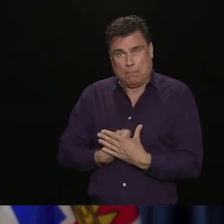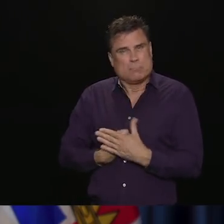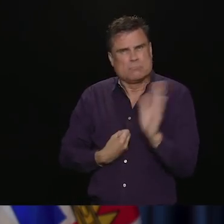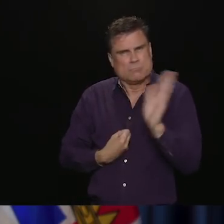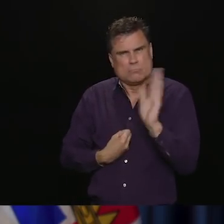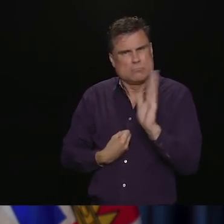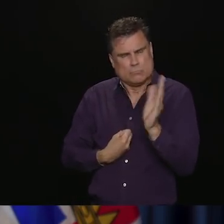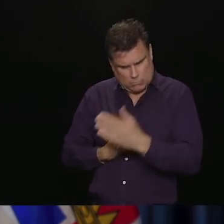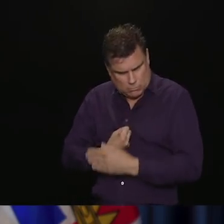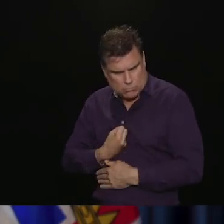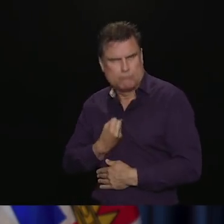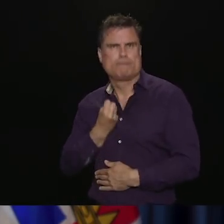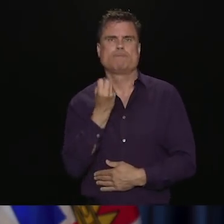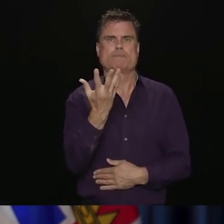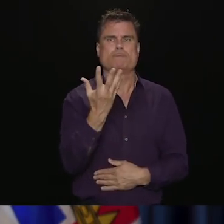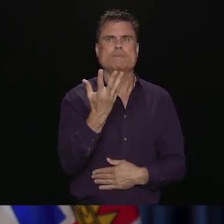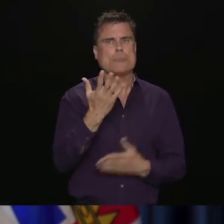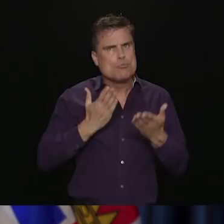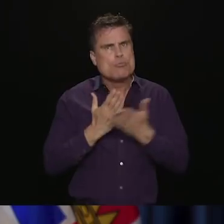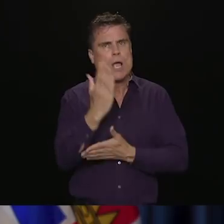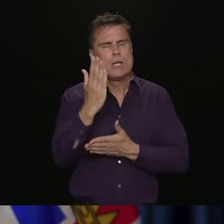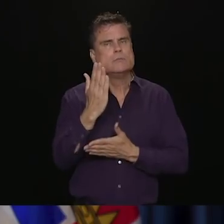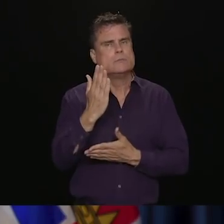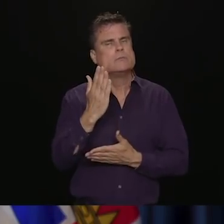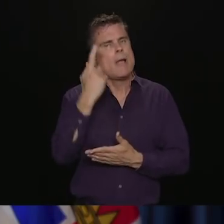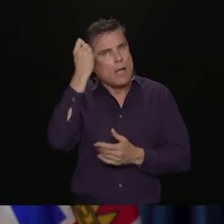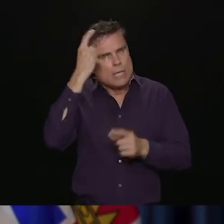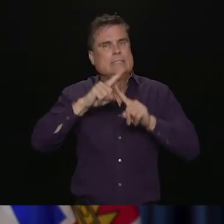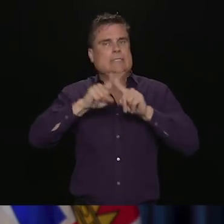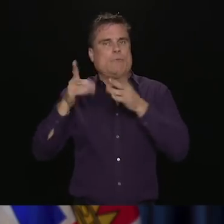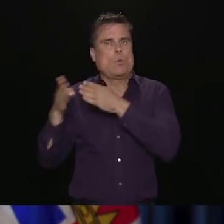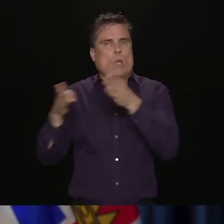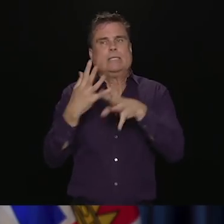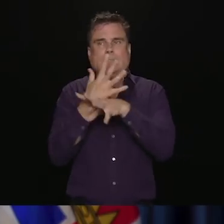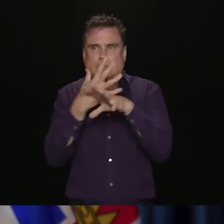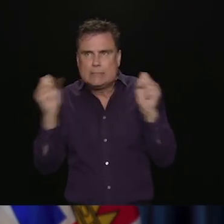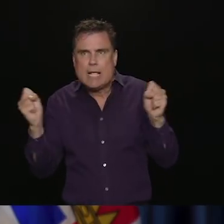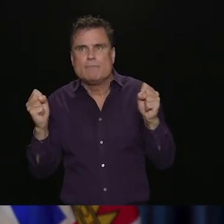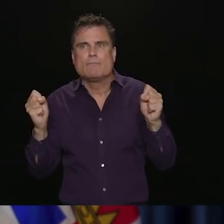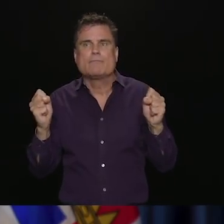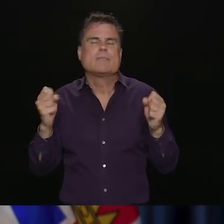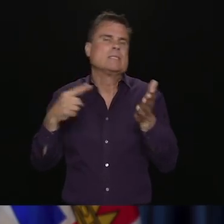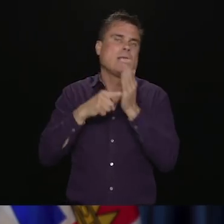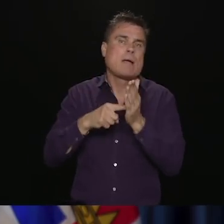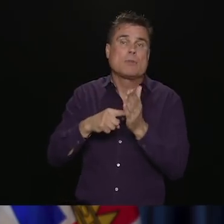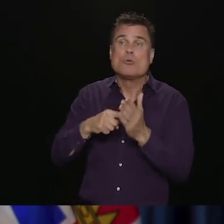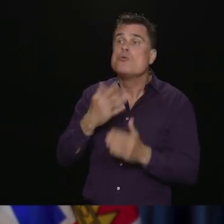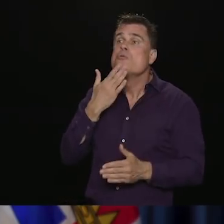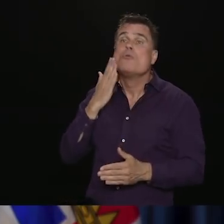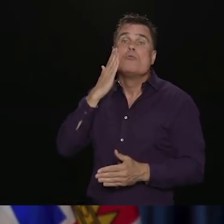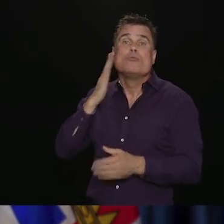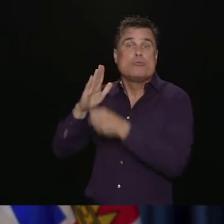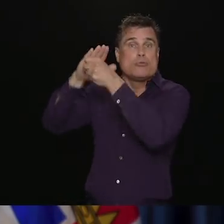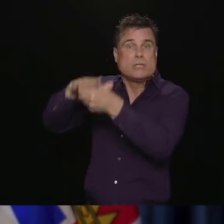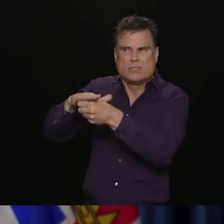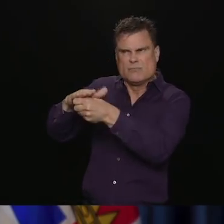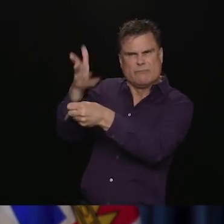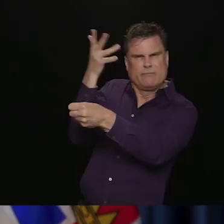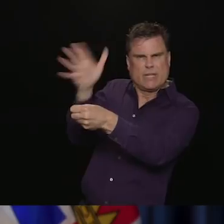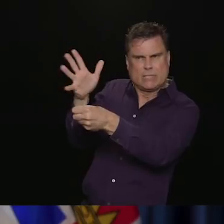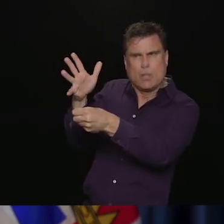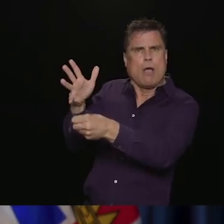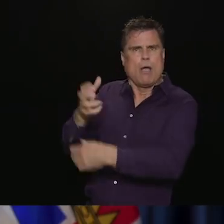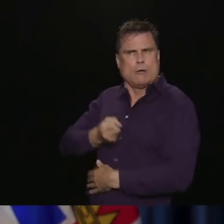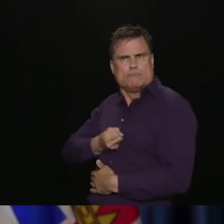is a loss, because all of us would say that comforting and being part of that experience is important, and yet people aren't doing it right now. And that's true of many